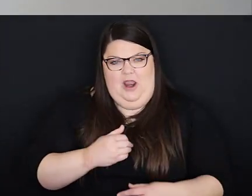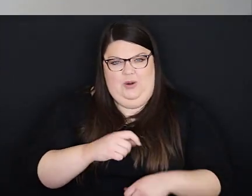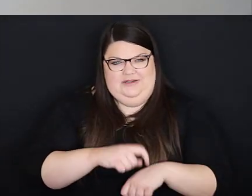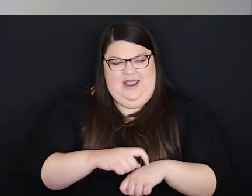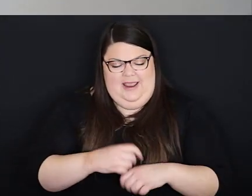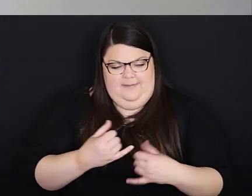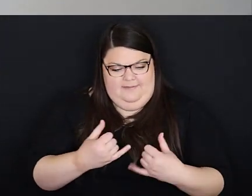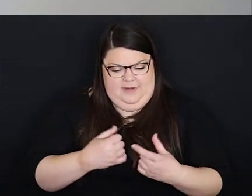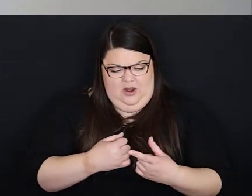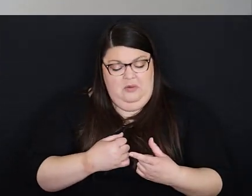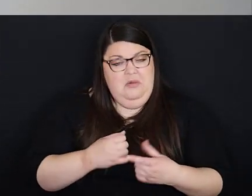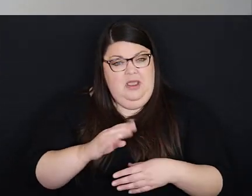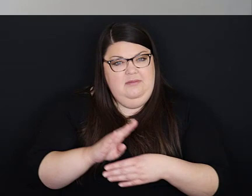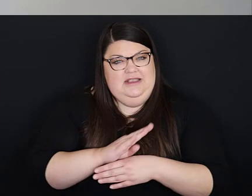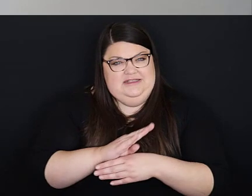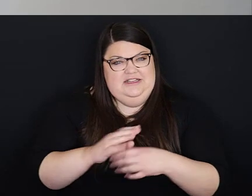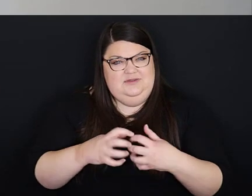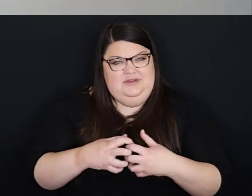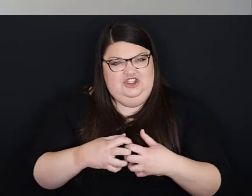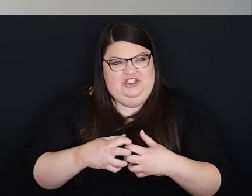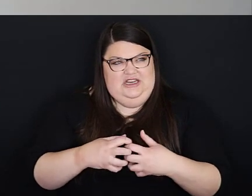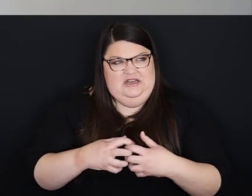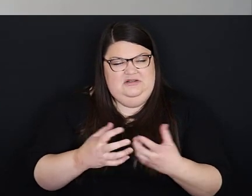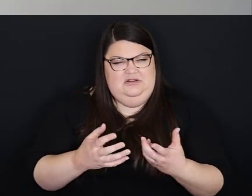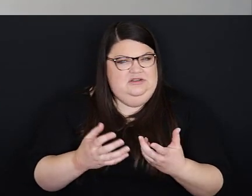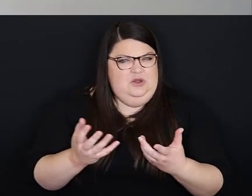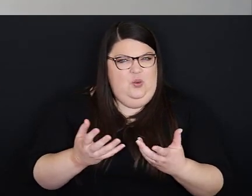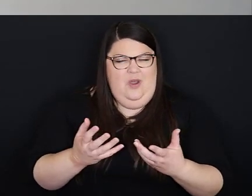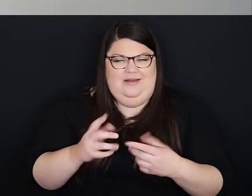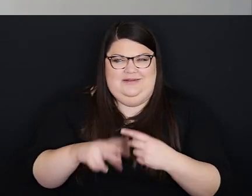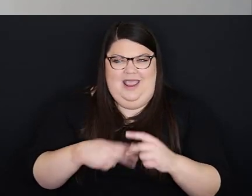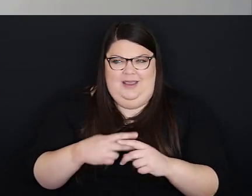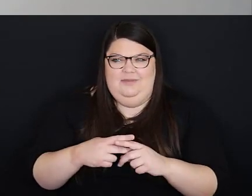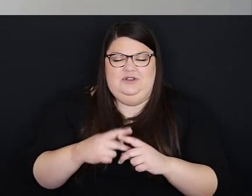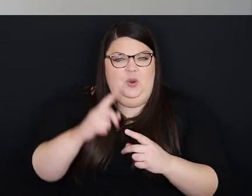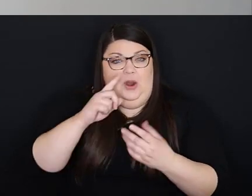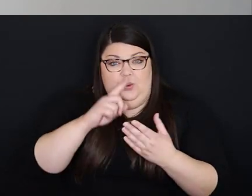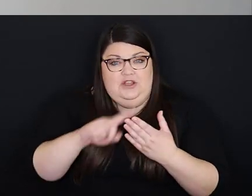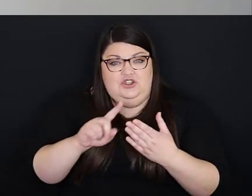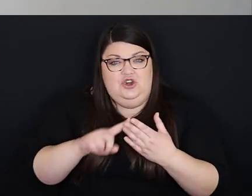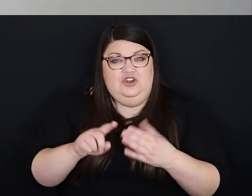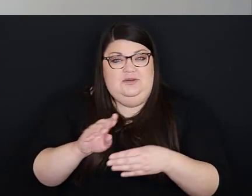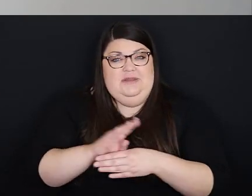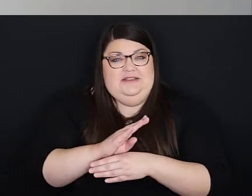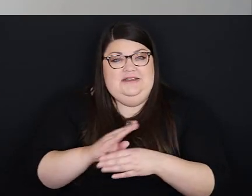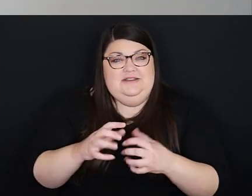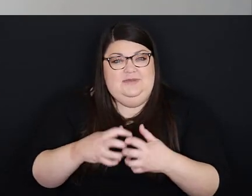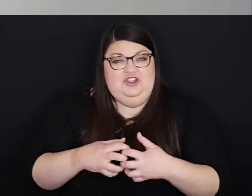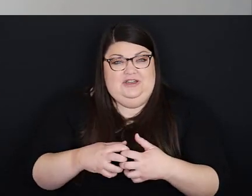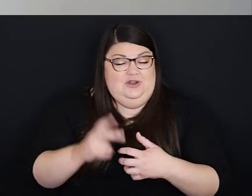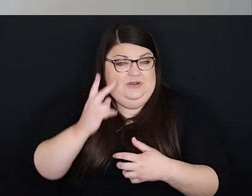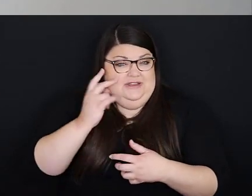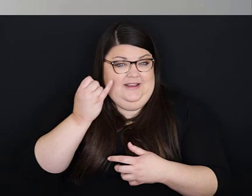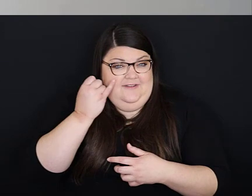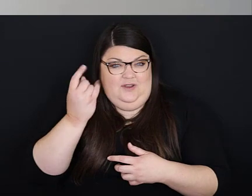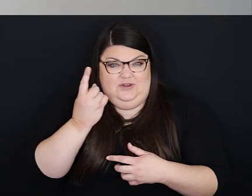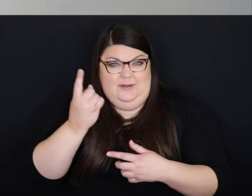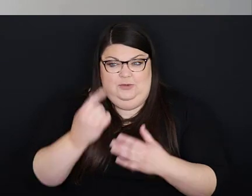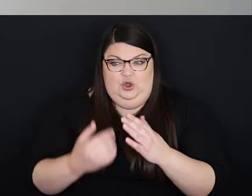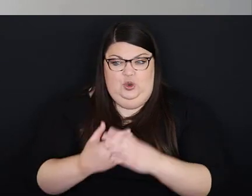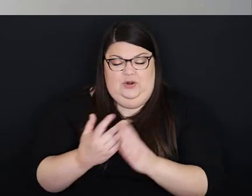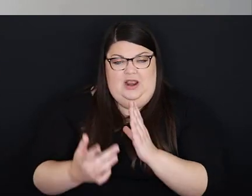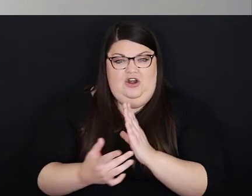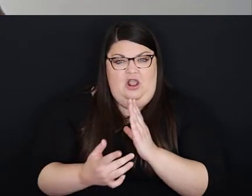machine. So then I started researching business machines to see if one of them was actually a new